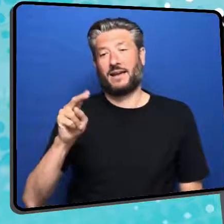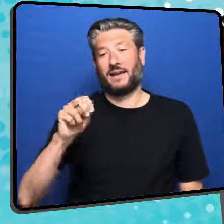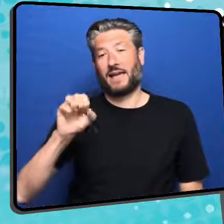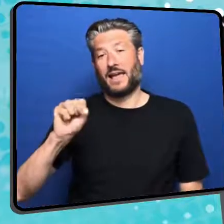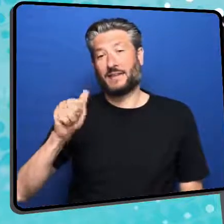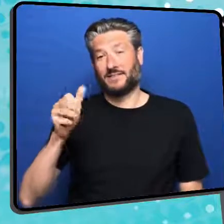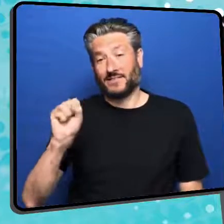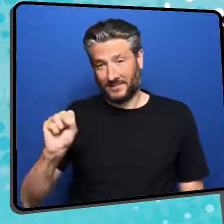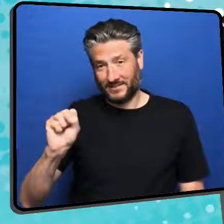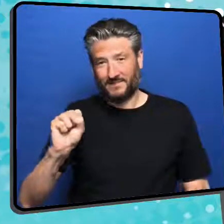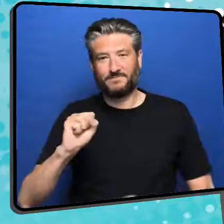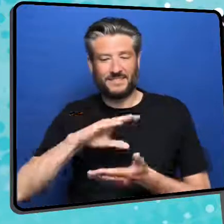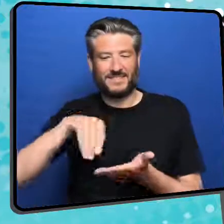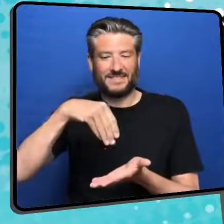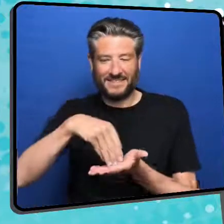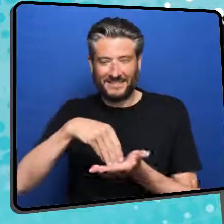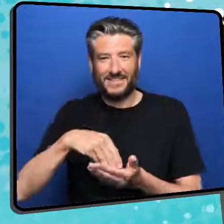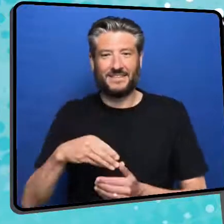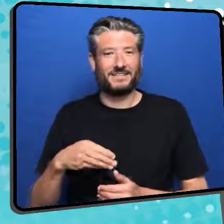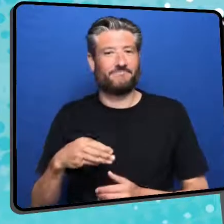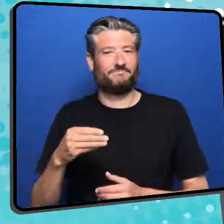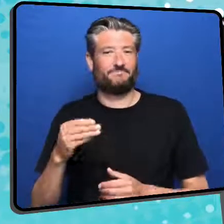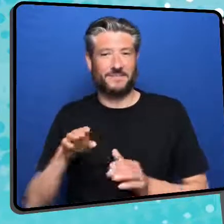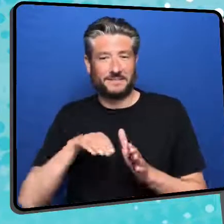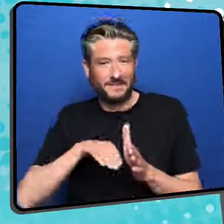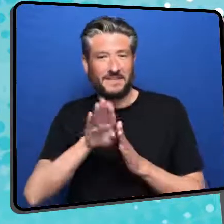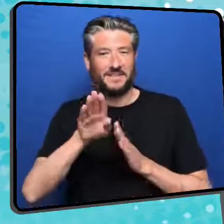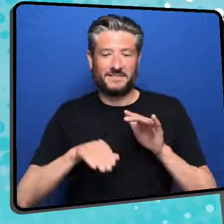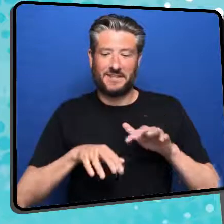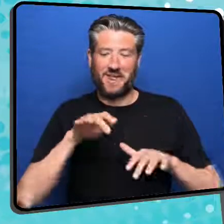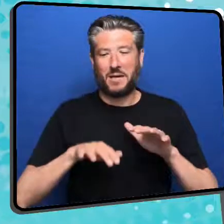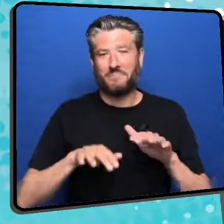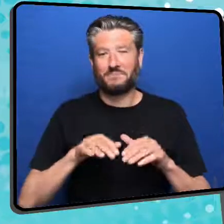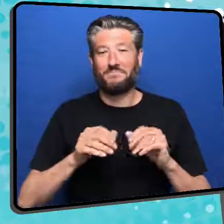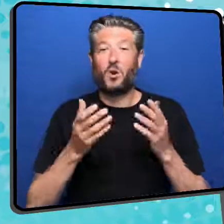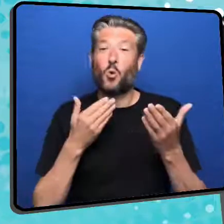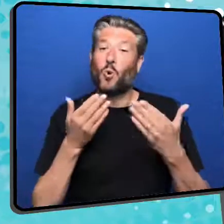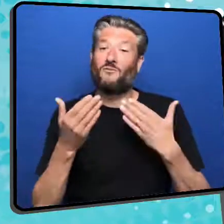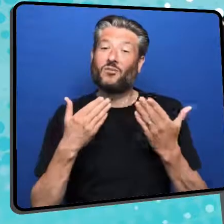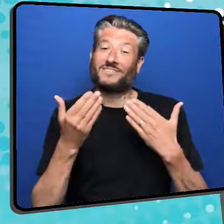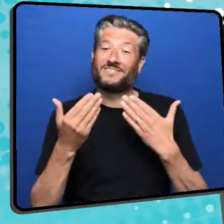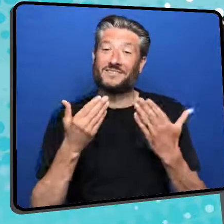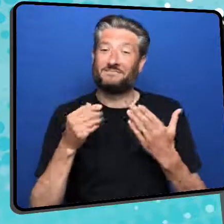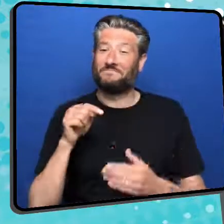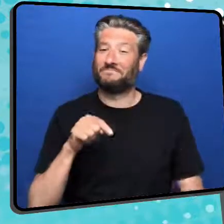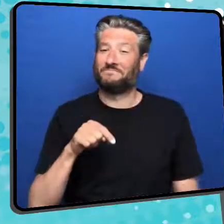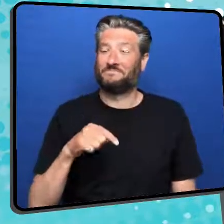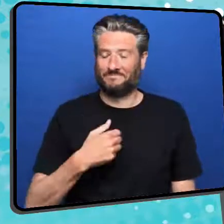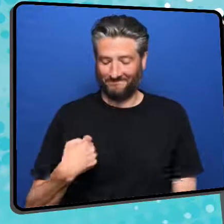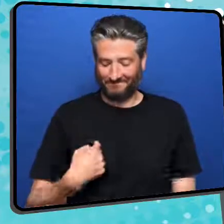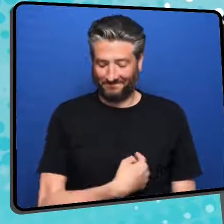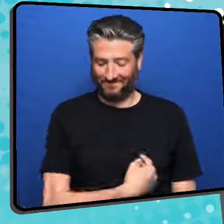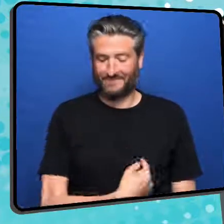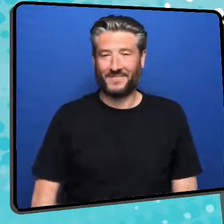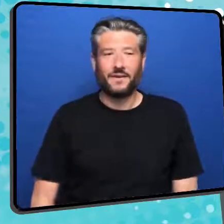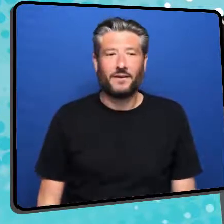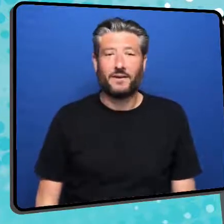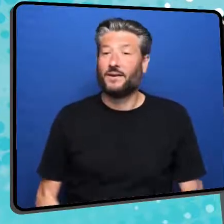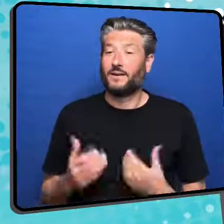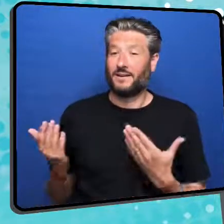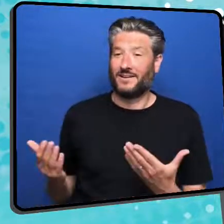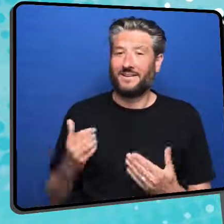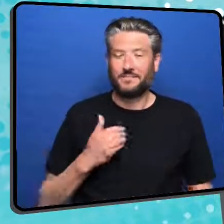Oh my goodness, I actually didn't realise that. What a treat. And hi, I'm Amy. I'm a female with blonde hair, and today I'm